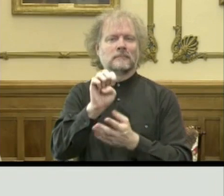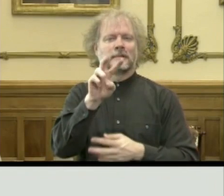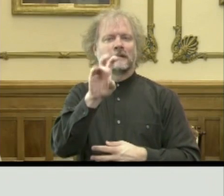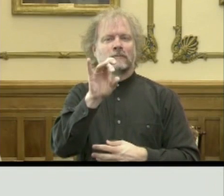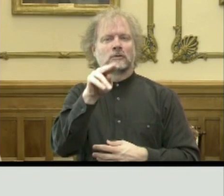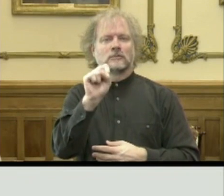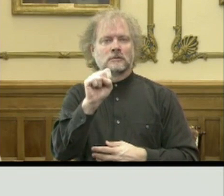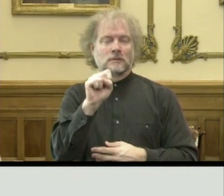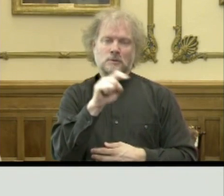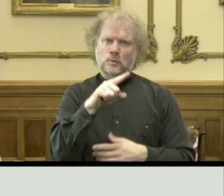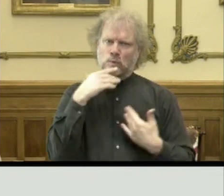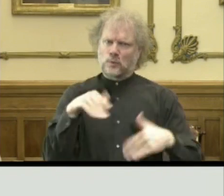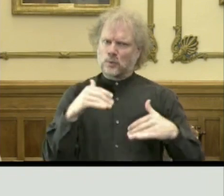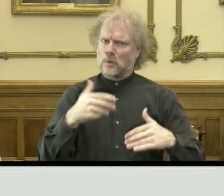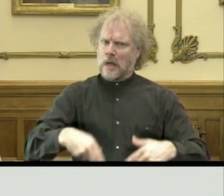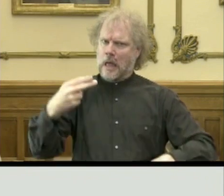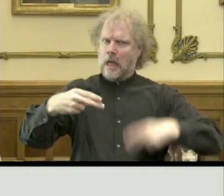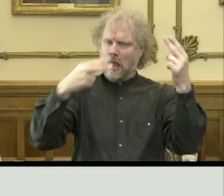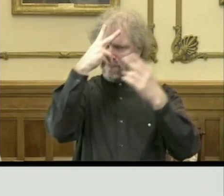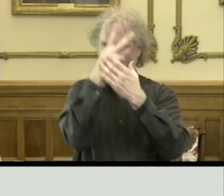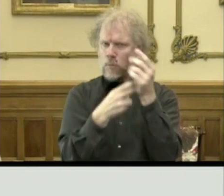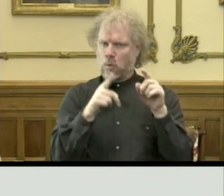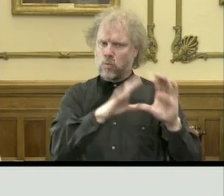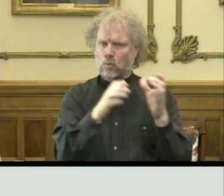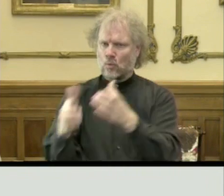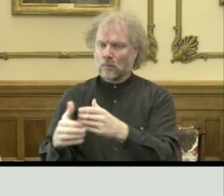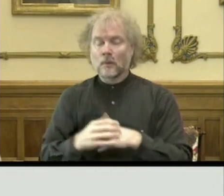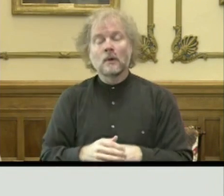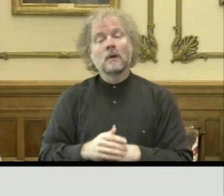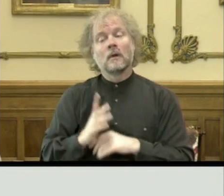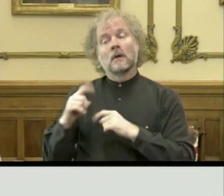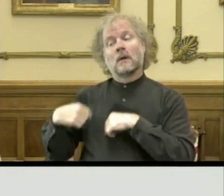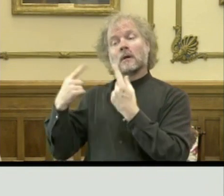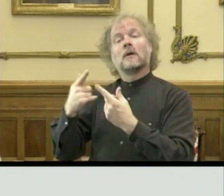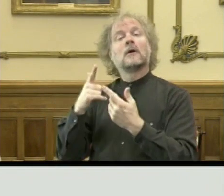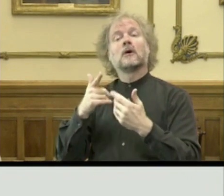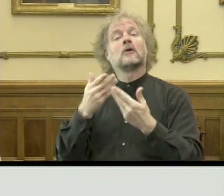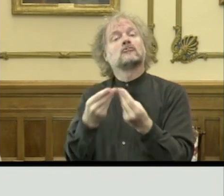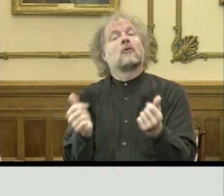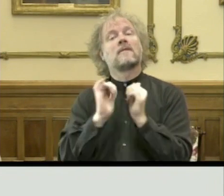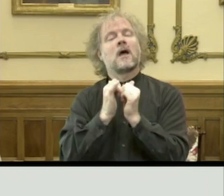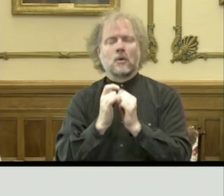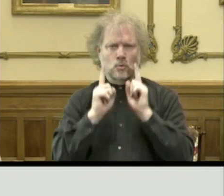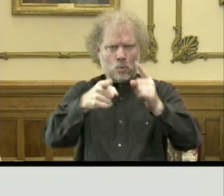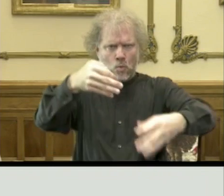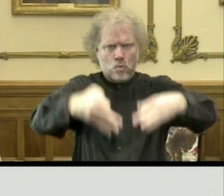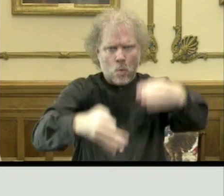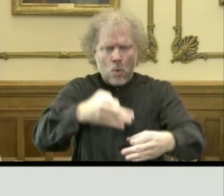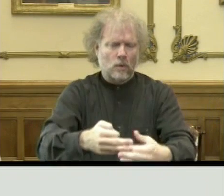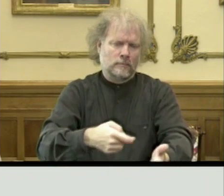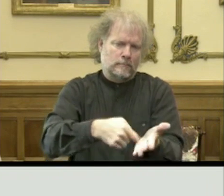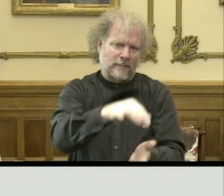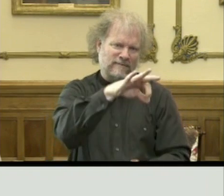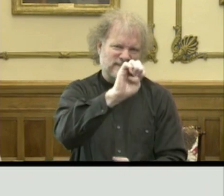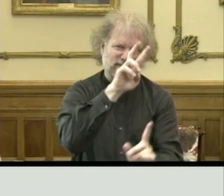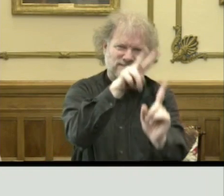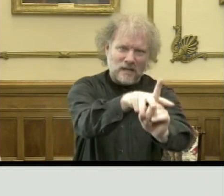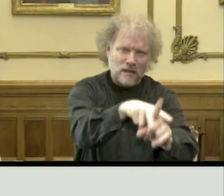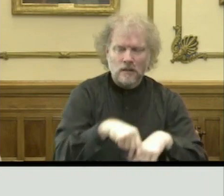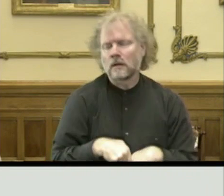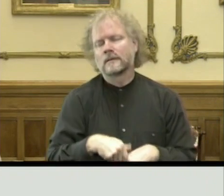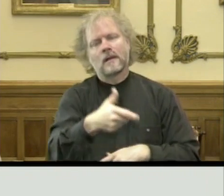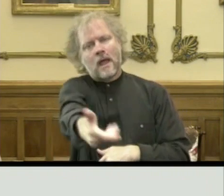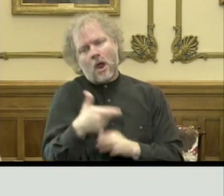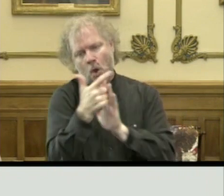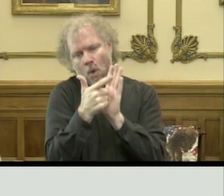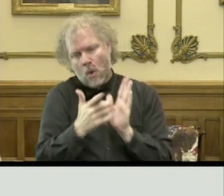carry high stakes for both parties. Until now, the only way to resolve them was to go to court, pay a filing fee, maybe hire a